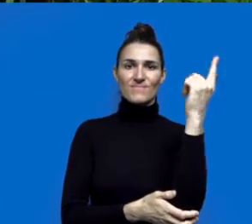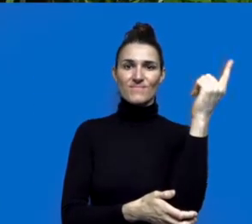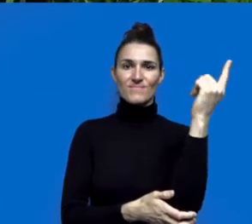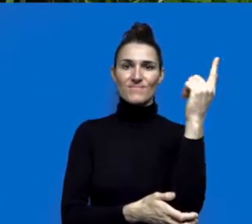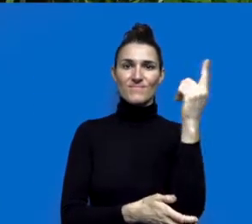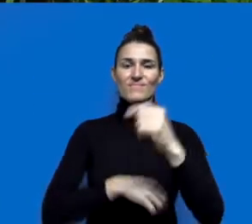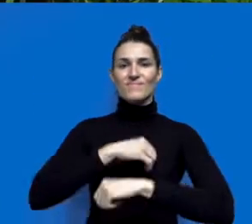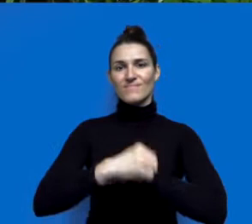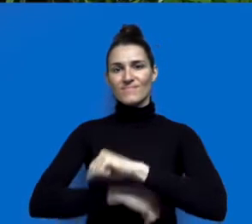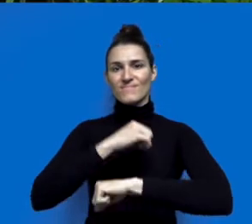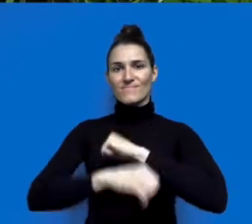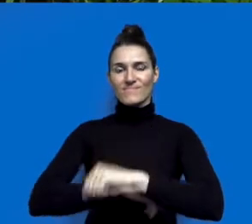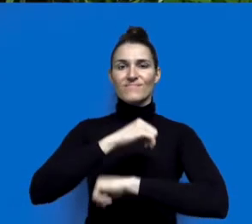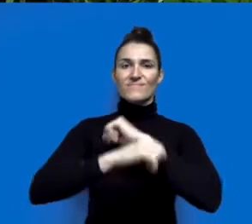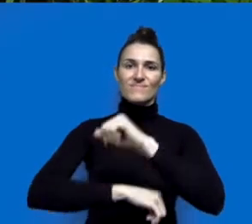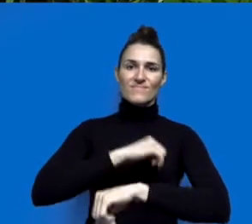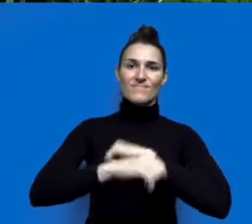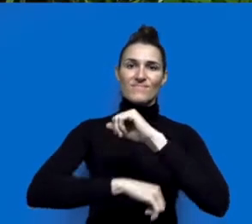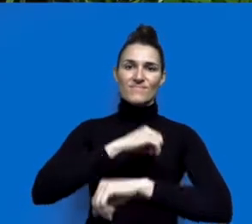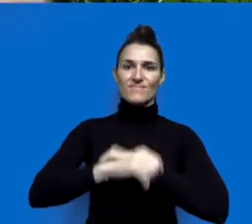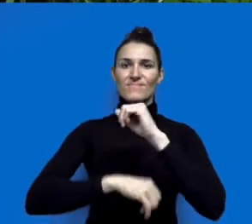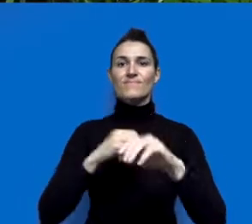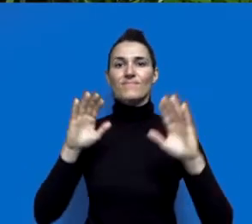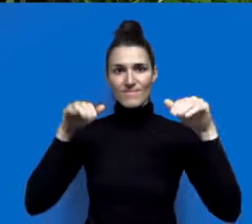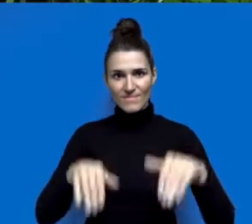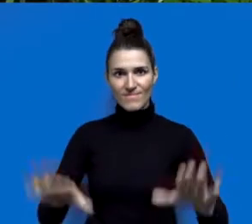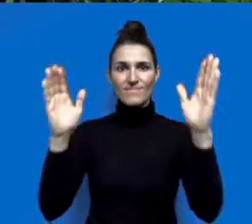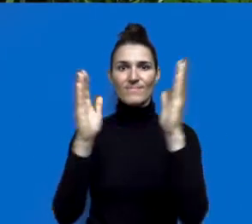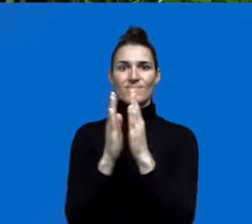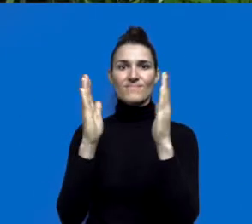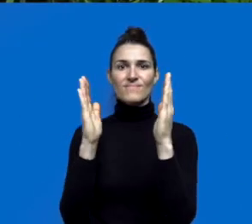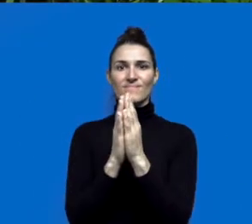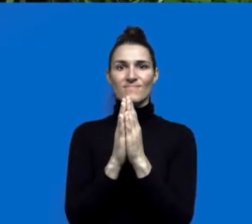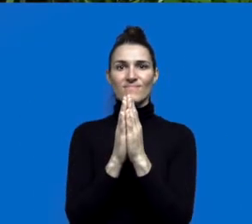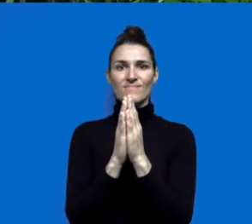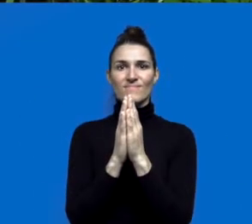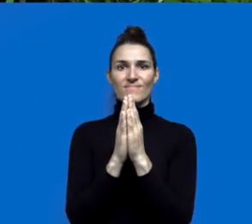pastrami. Gooly, gooly, gooly, and a ram, sam,